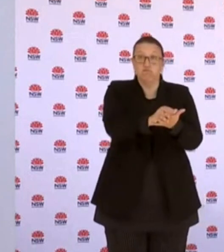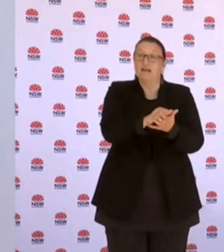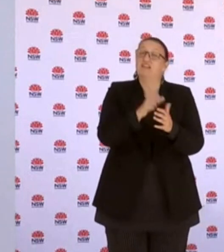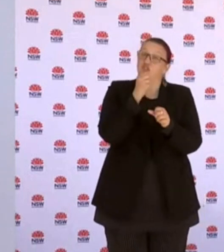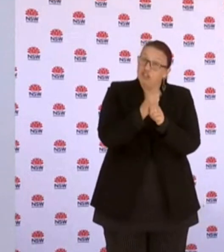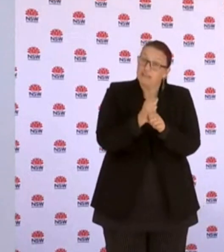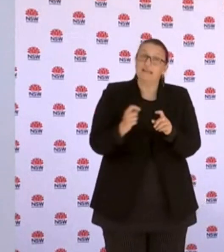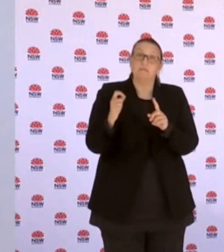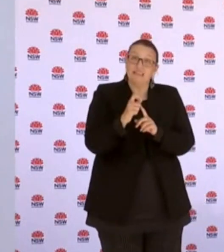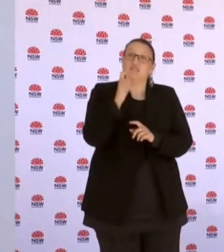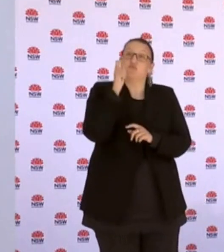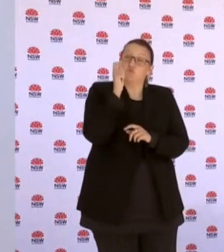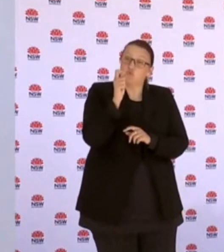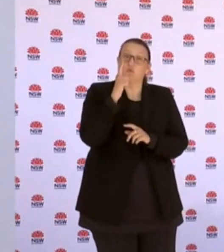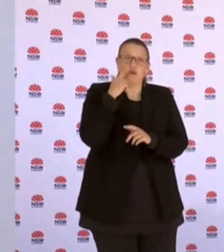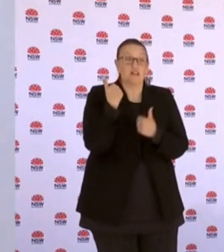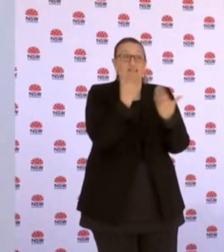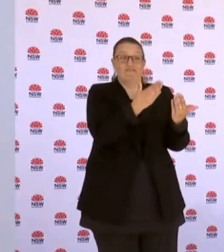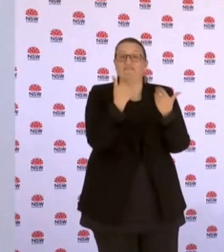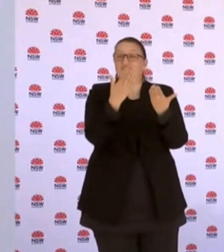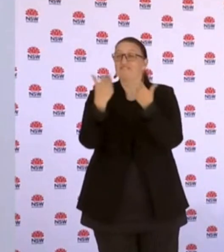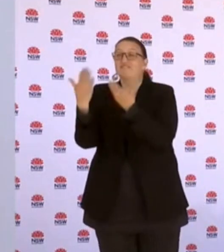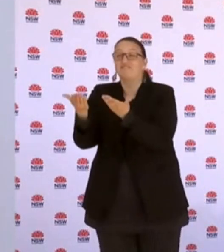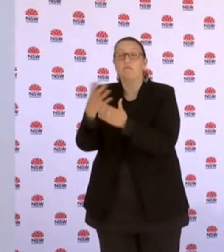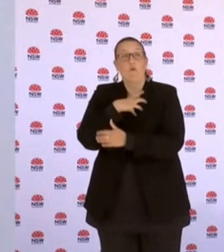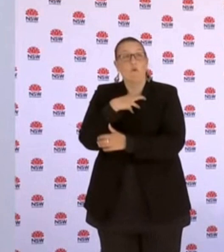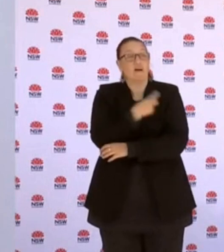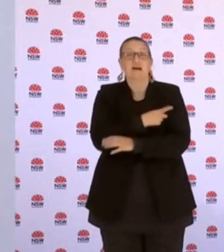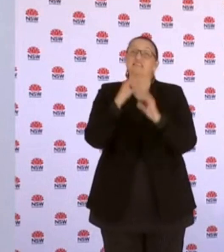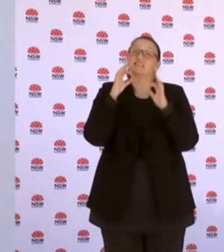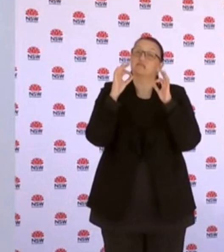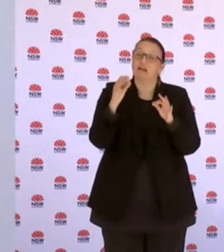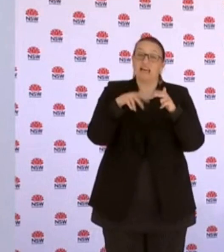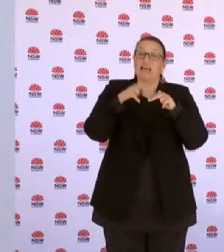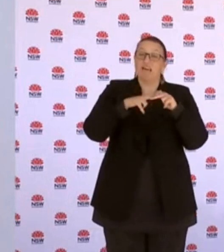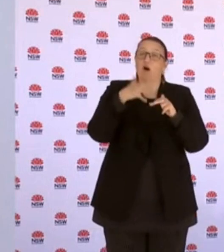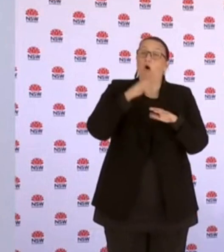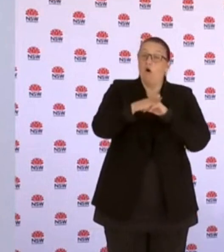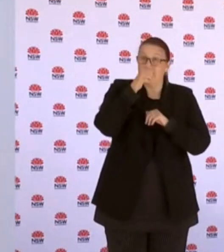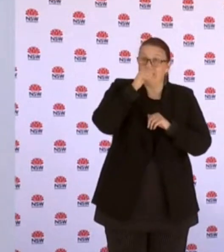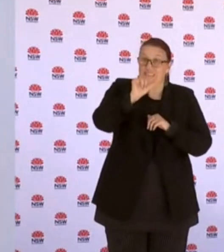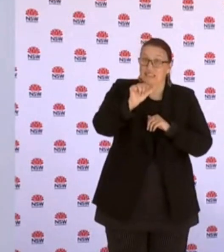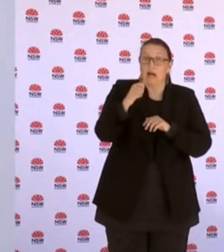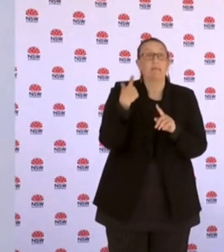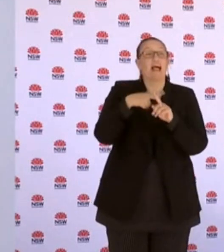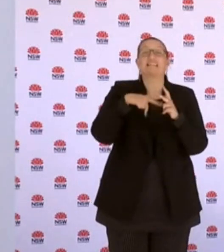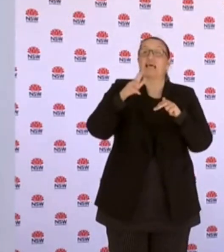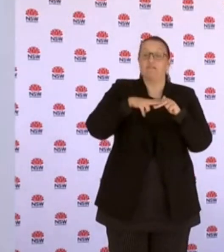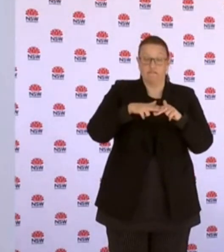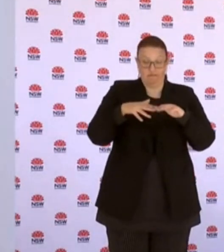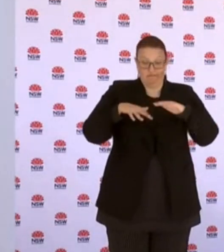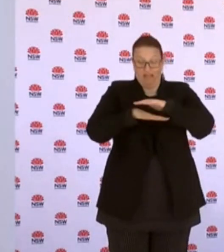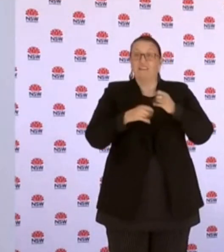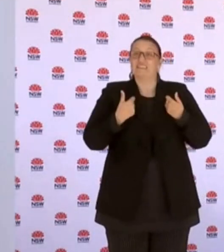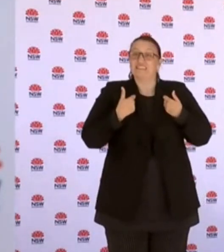will be prioritising those, particularly they're over 60s or those with underlying medical conditions. So I just wanted to say thank